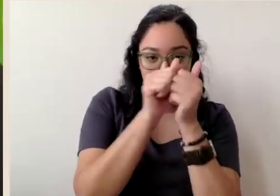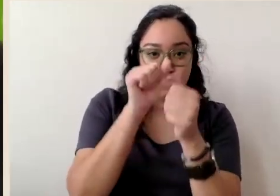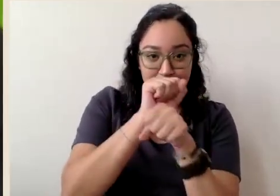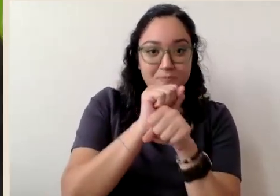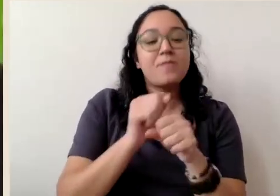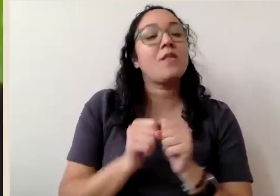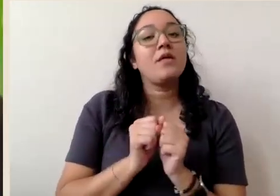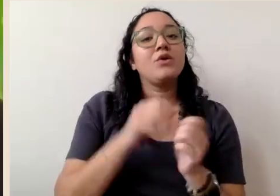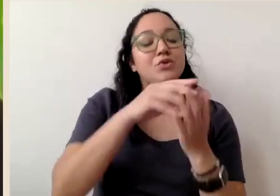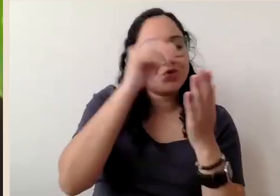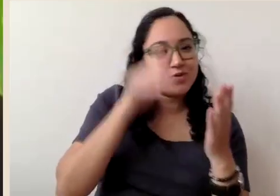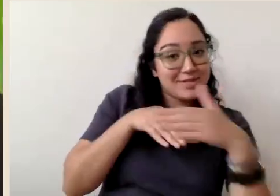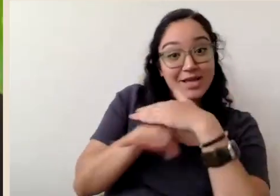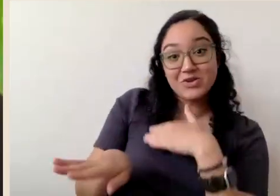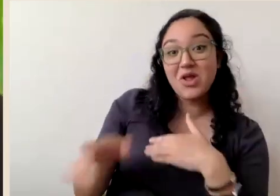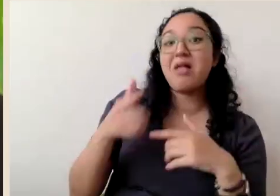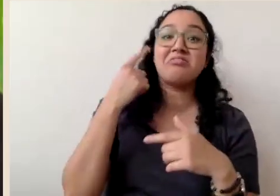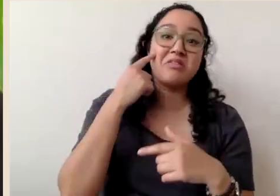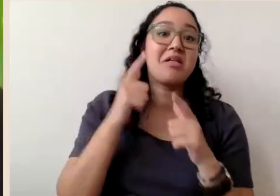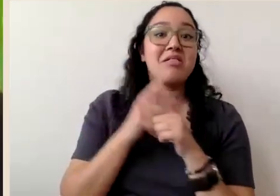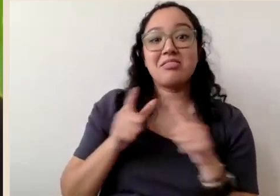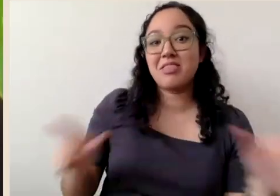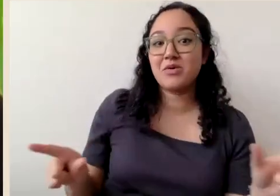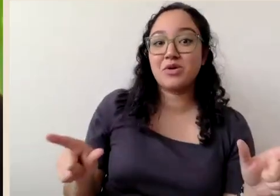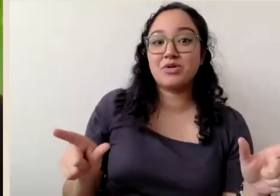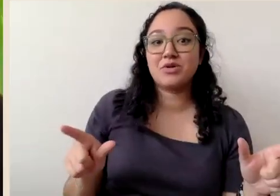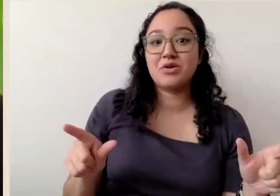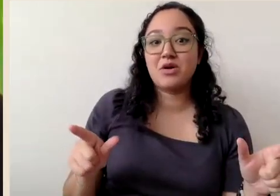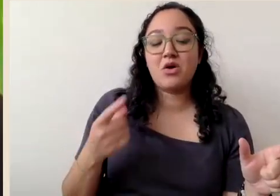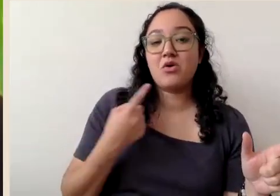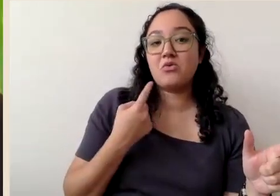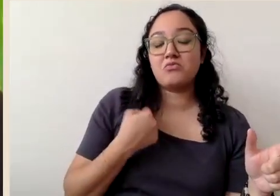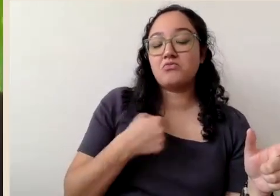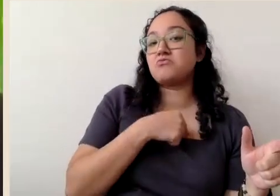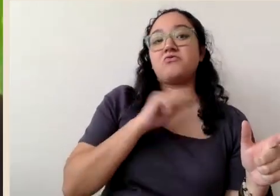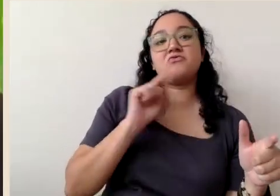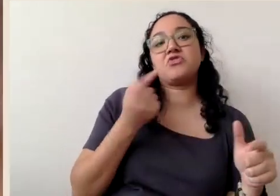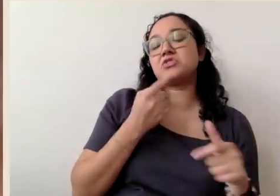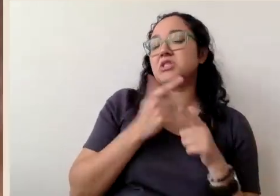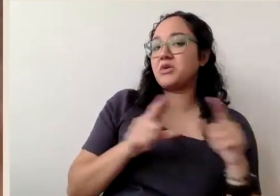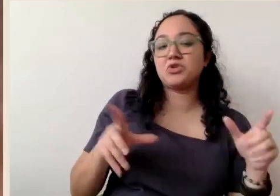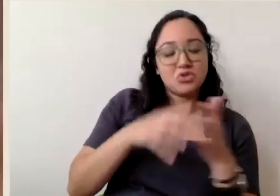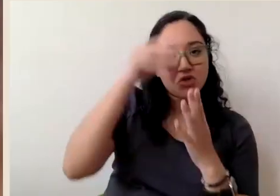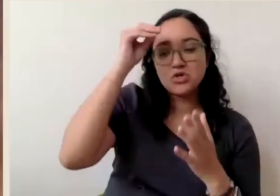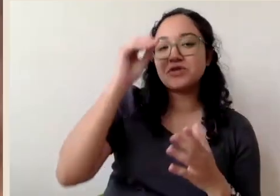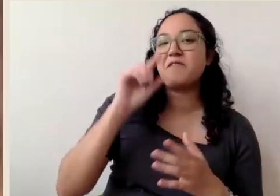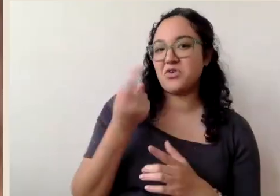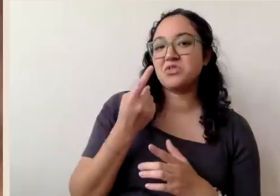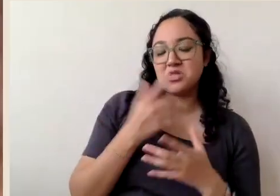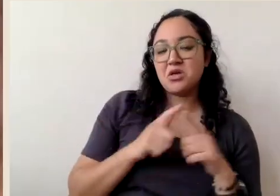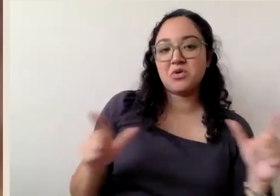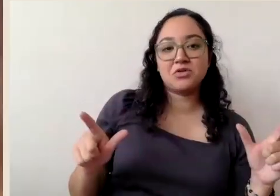are coming in thinking that the language that they learned first as a child, Hmm. their first